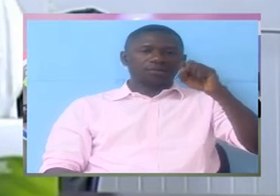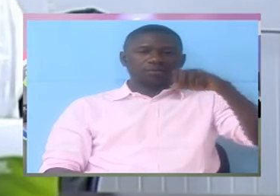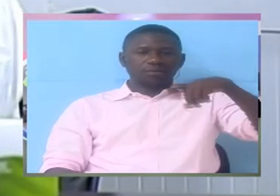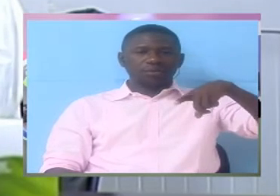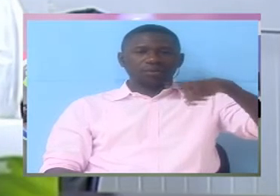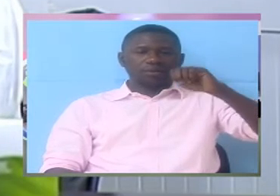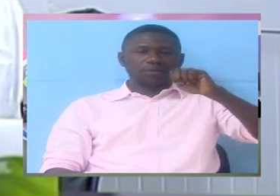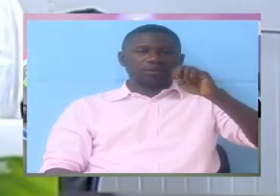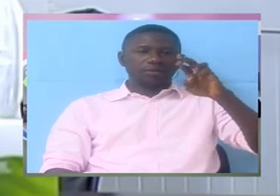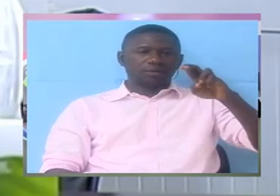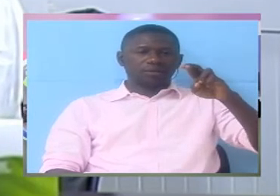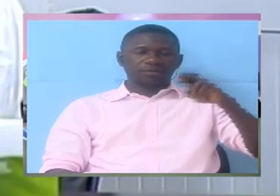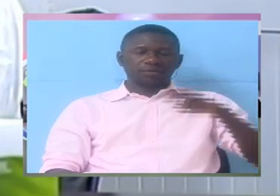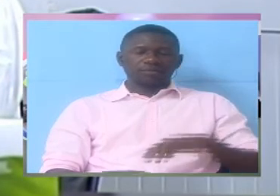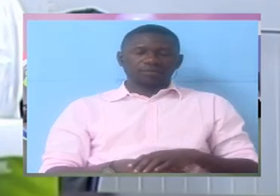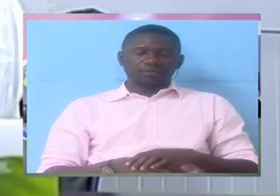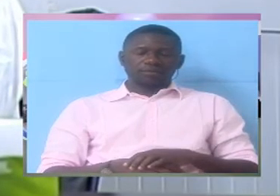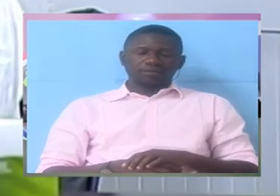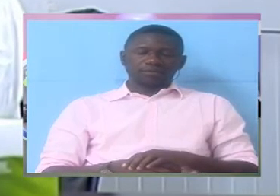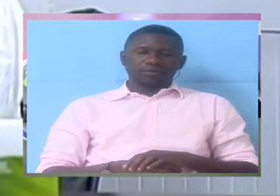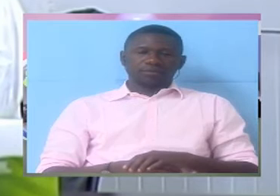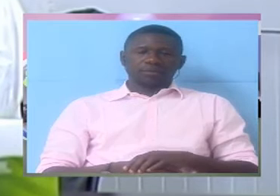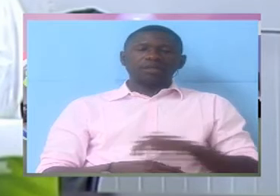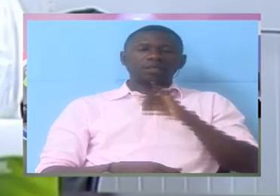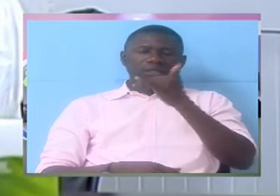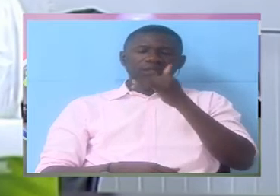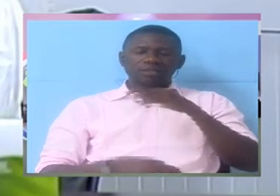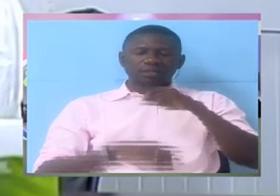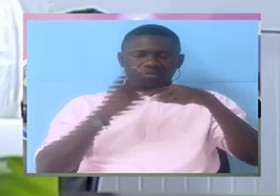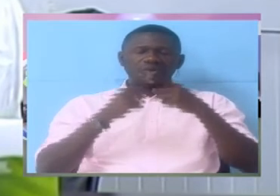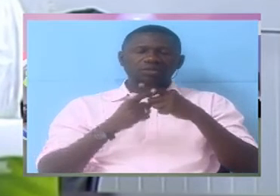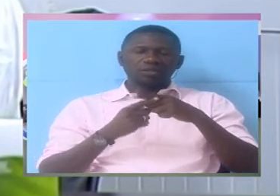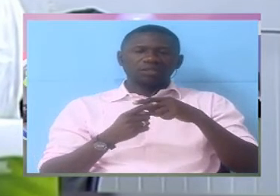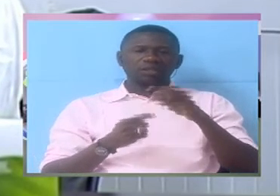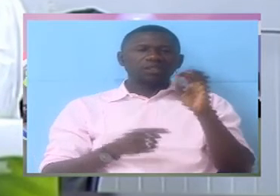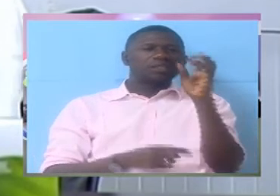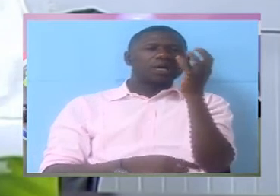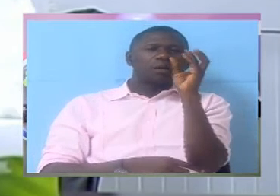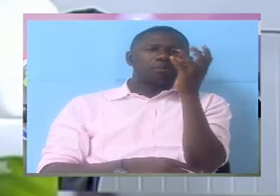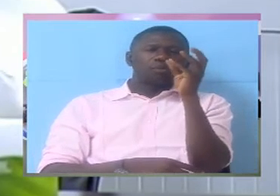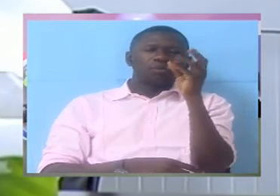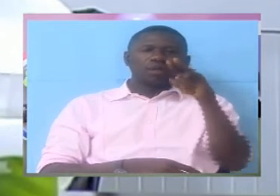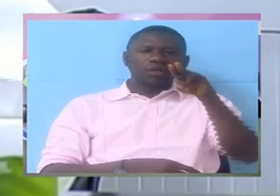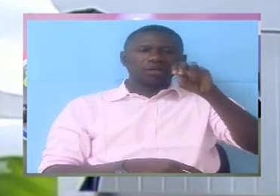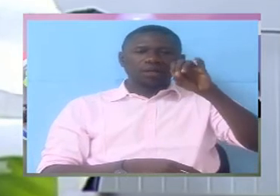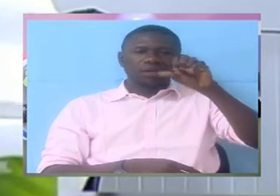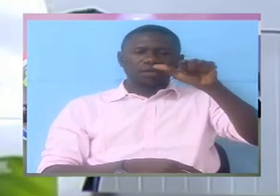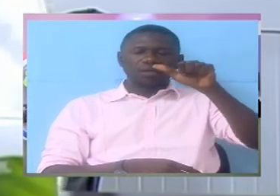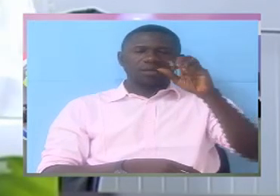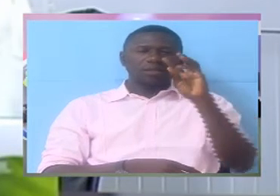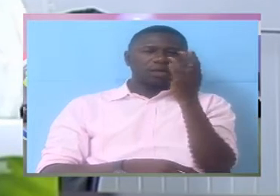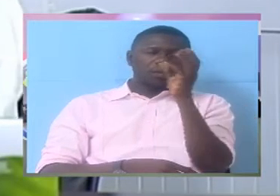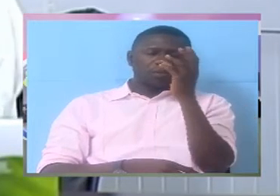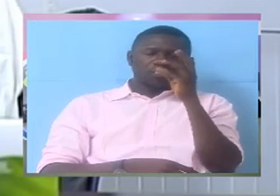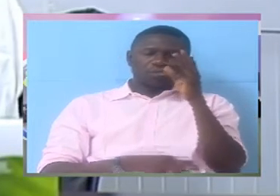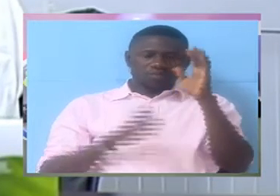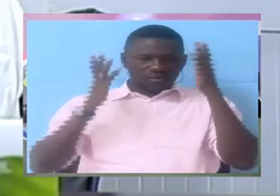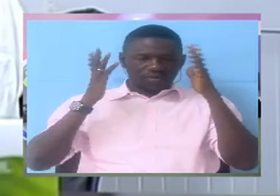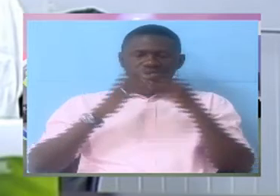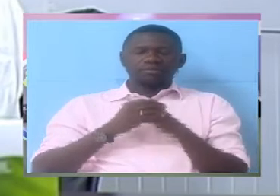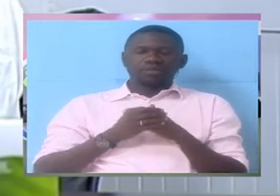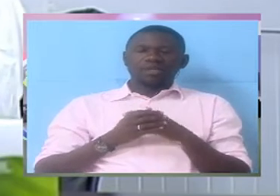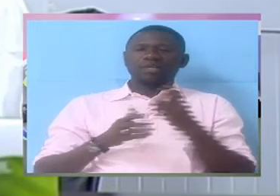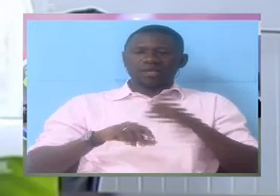That is the Diamond Kid, the NIA Diamond Saga. Well, NIA lulu kuonyinti lulu amenkata Diamond kunyati. When my boys arrested them. Na dindingo